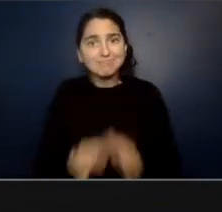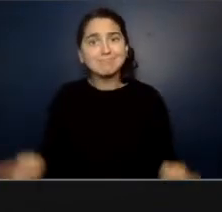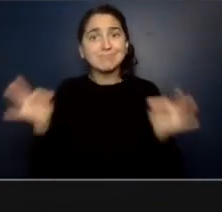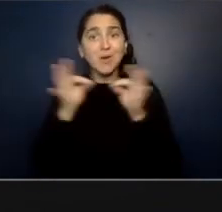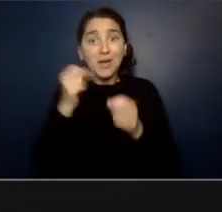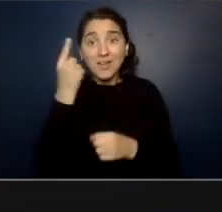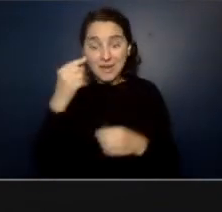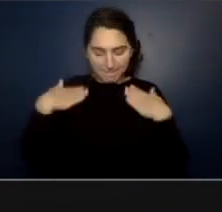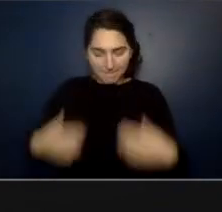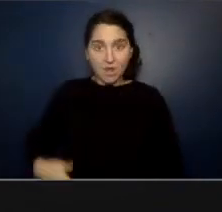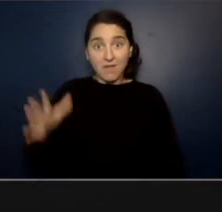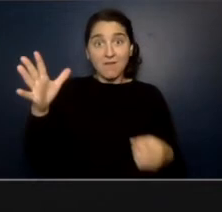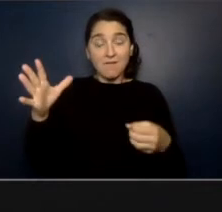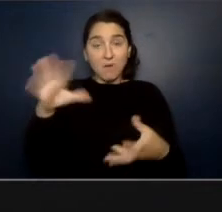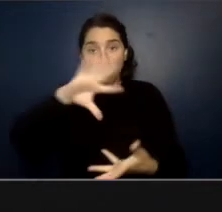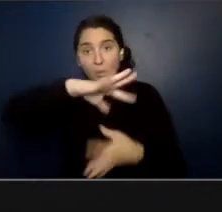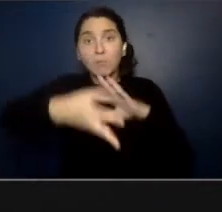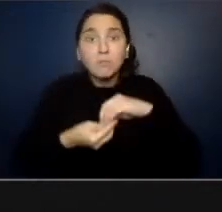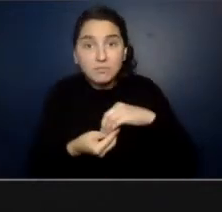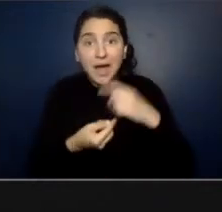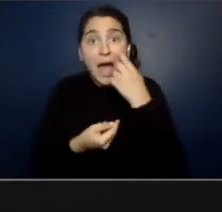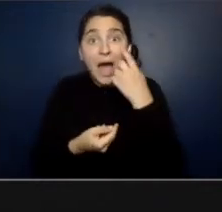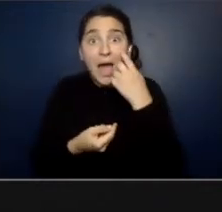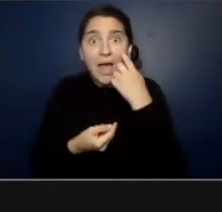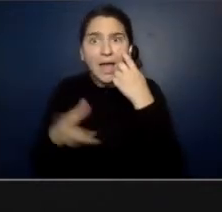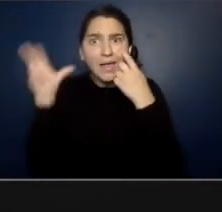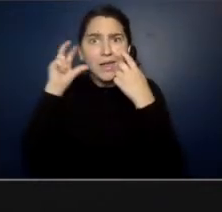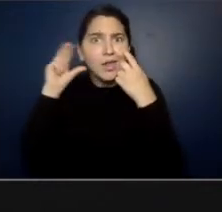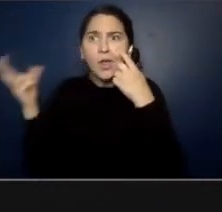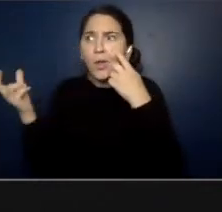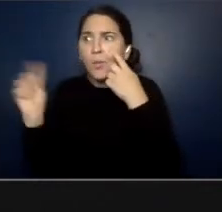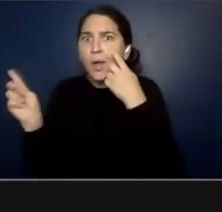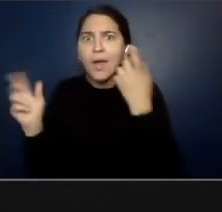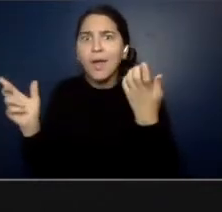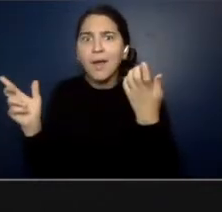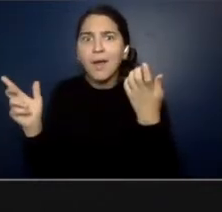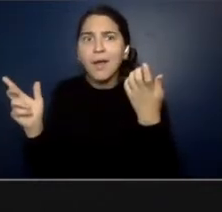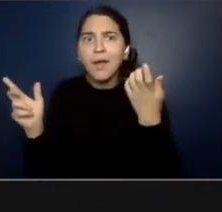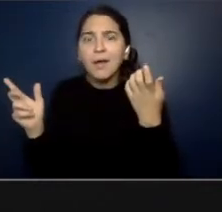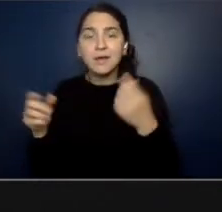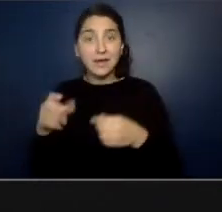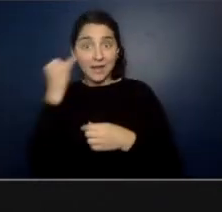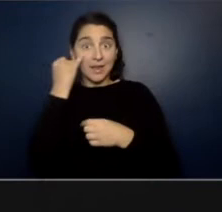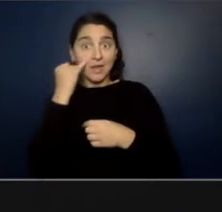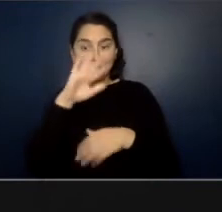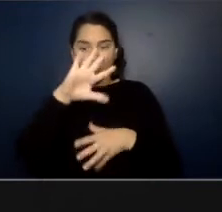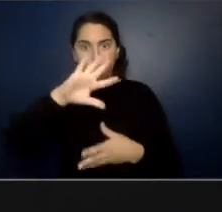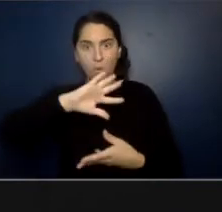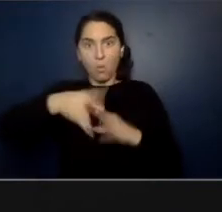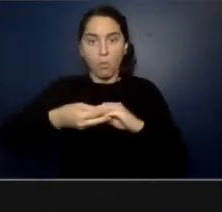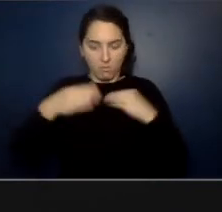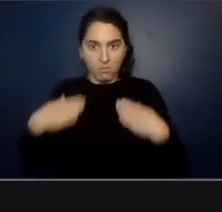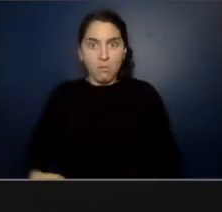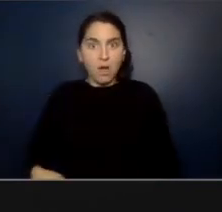be? But as it is, God arranged the members in the body, each one of them, as